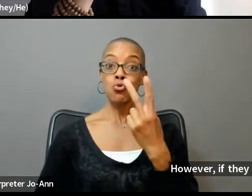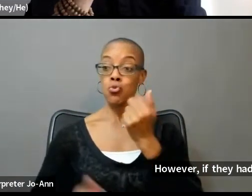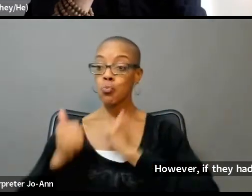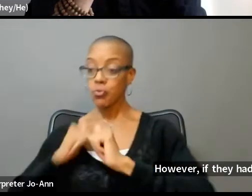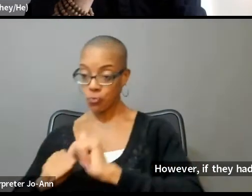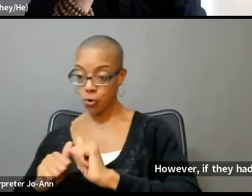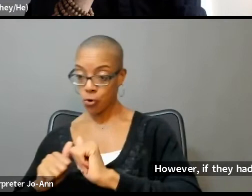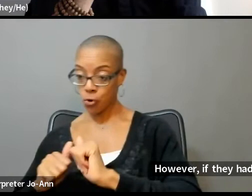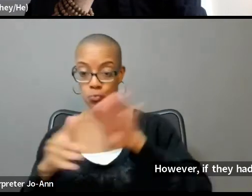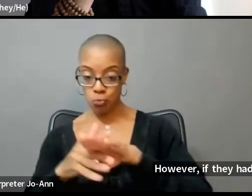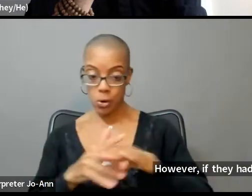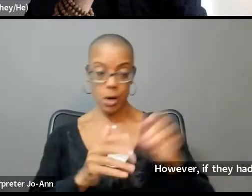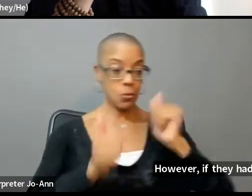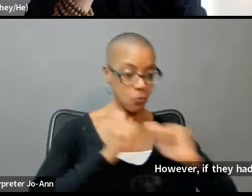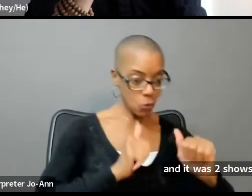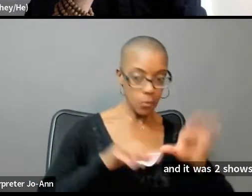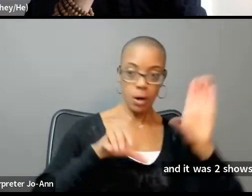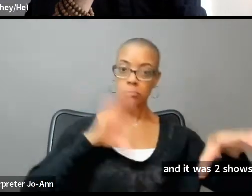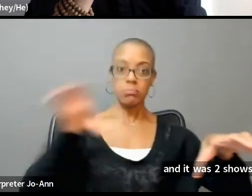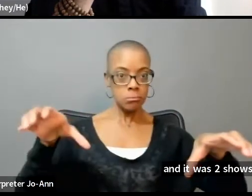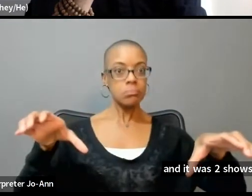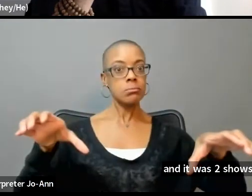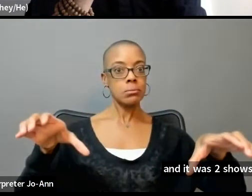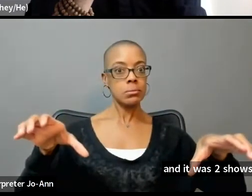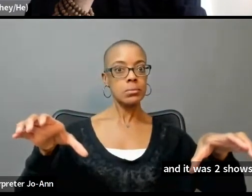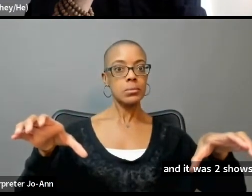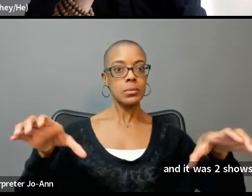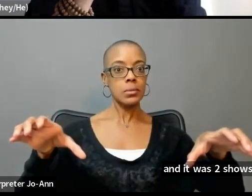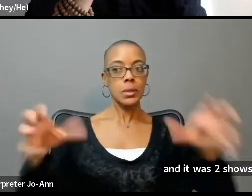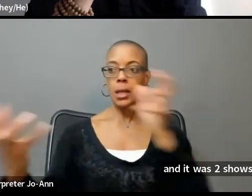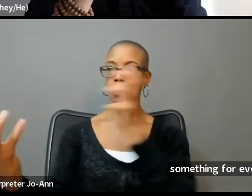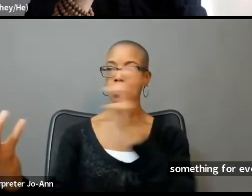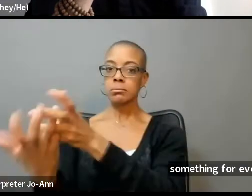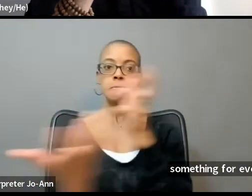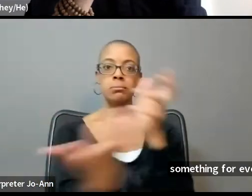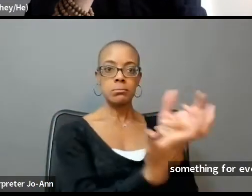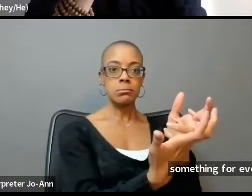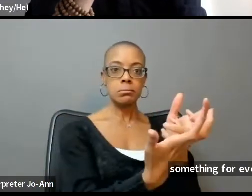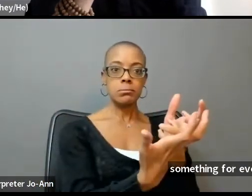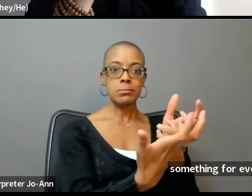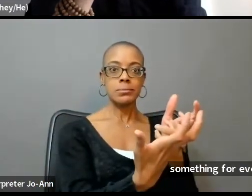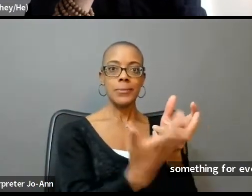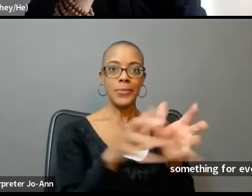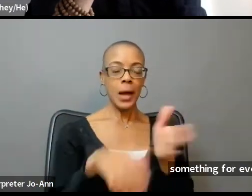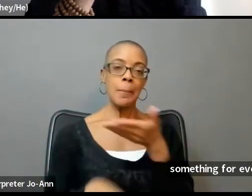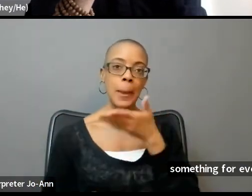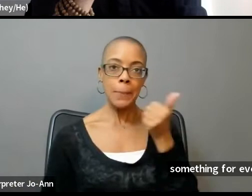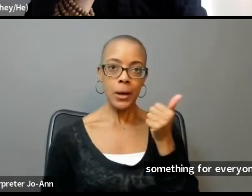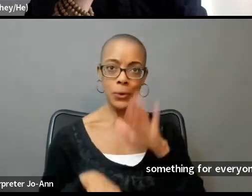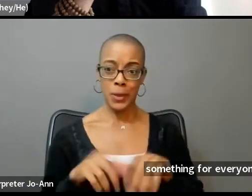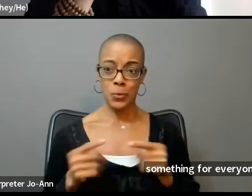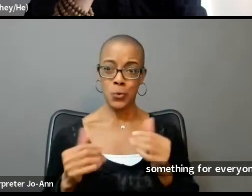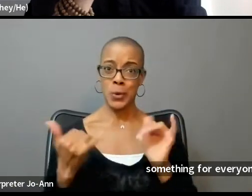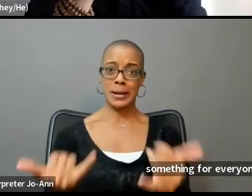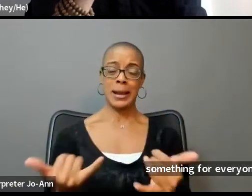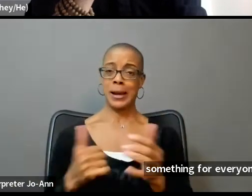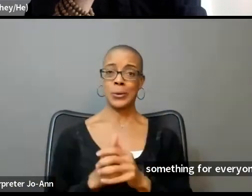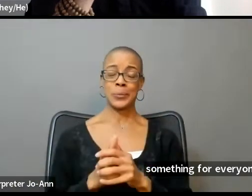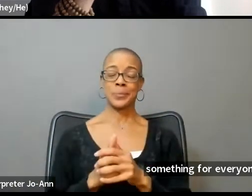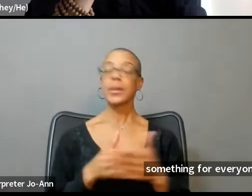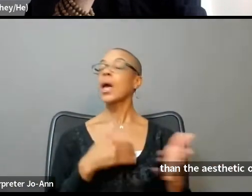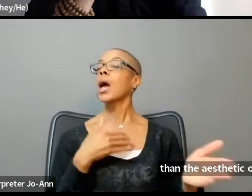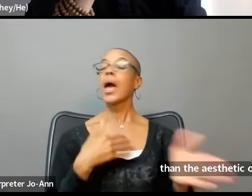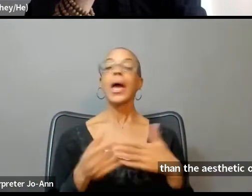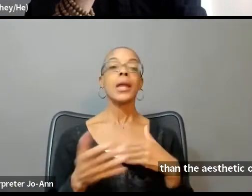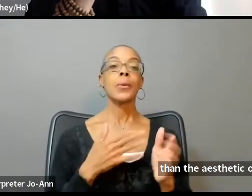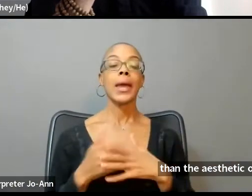be something for everyone. So that would work a lot better than the aesthetic of what they're doing right now. But anyway, I'm